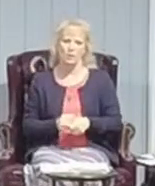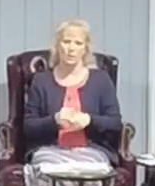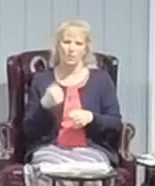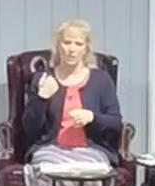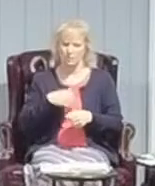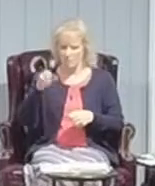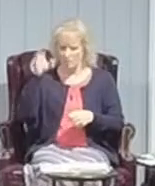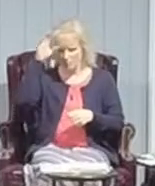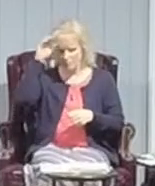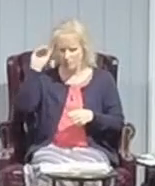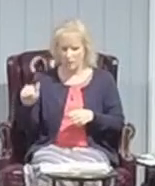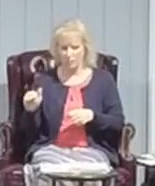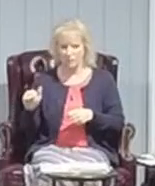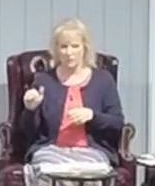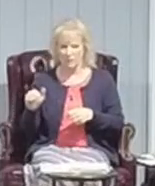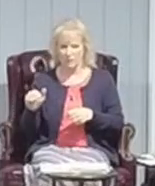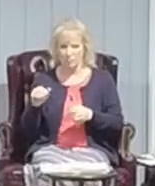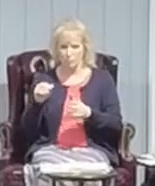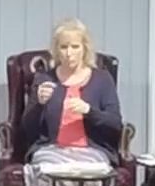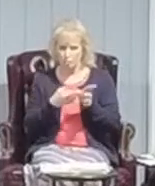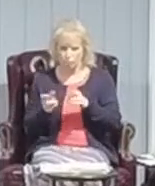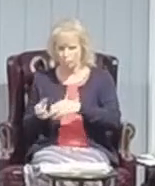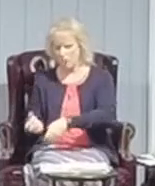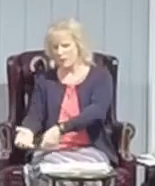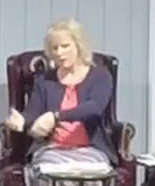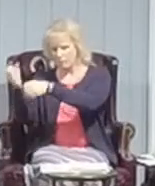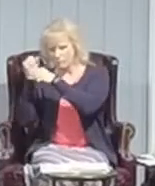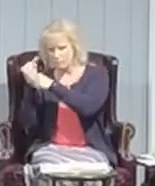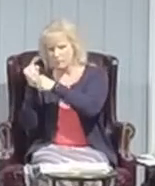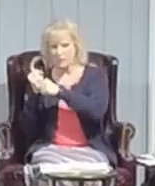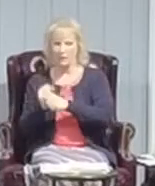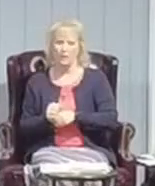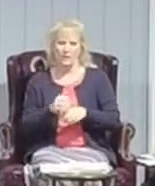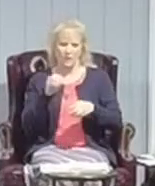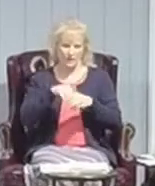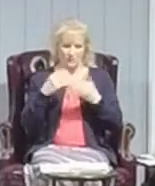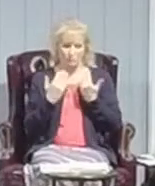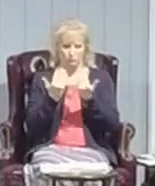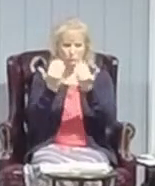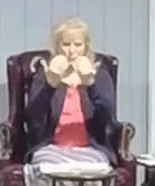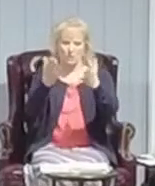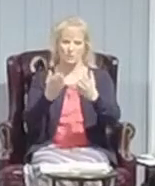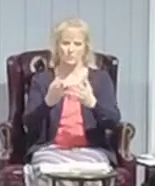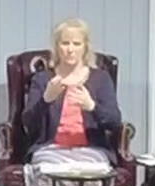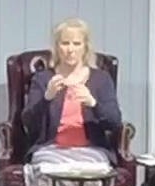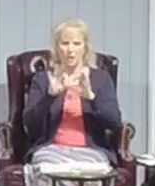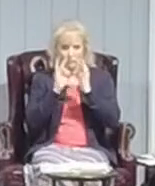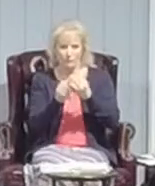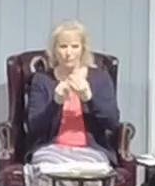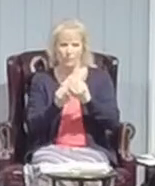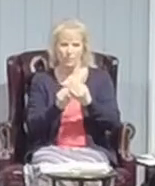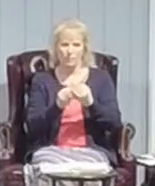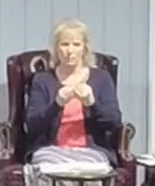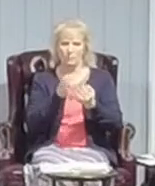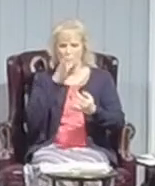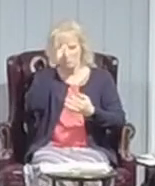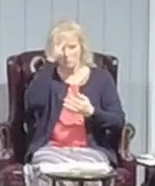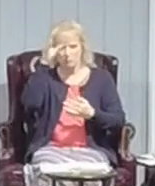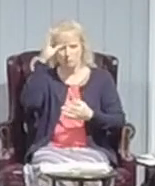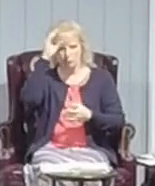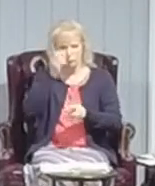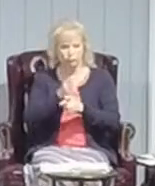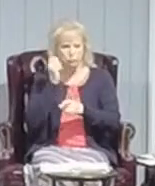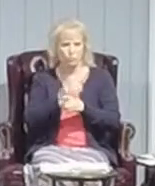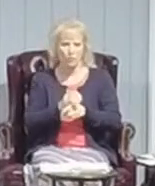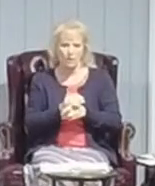this little kid who gets up to bat. And in the stands are his mom and his dad and his brother and his sister. And in the stands, there's